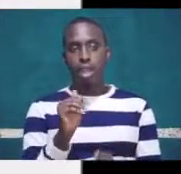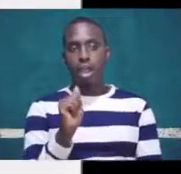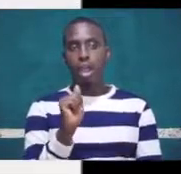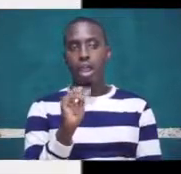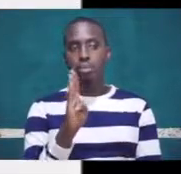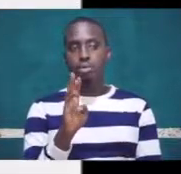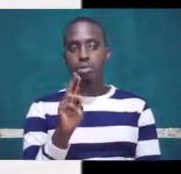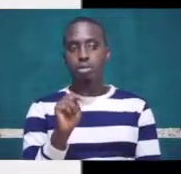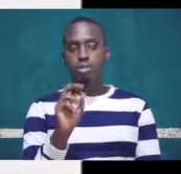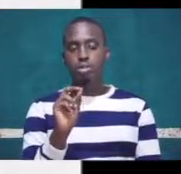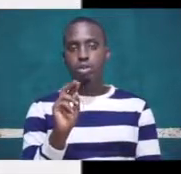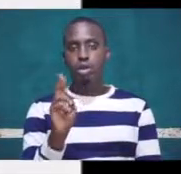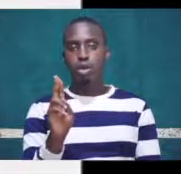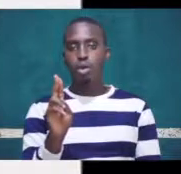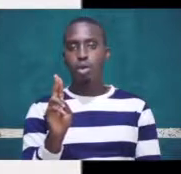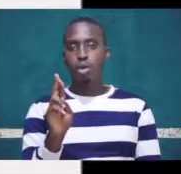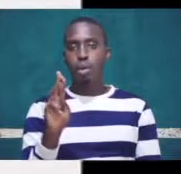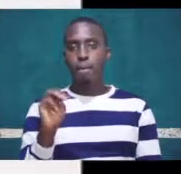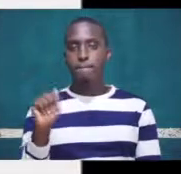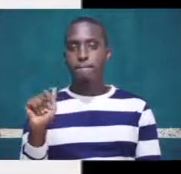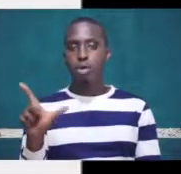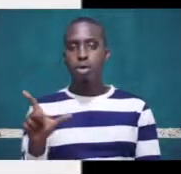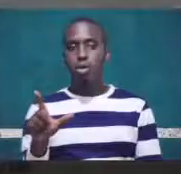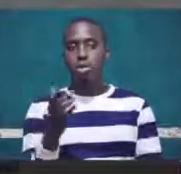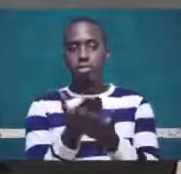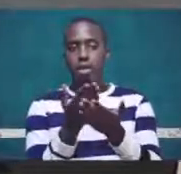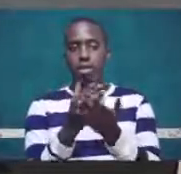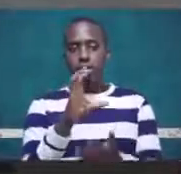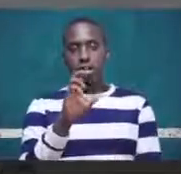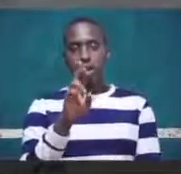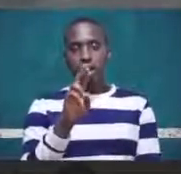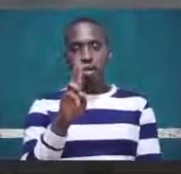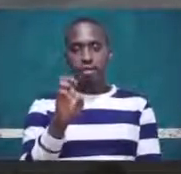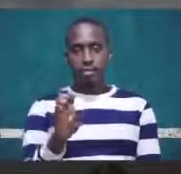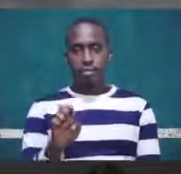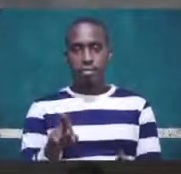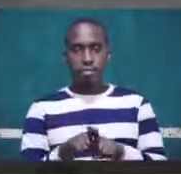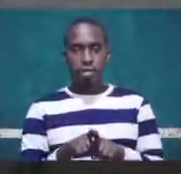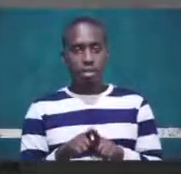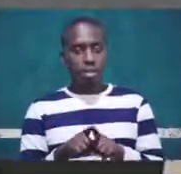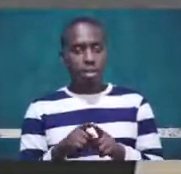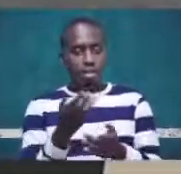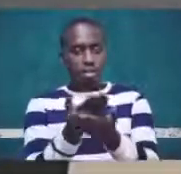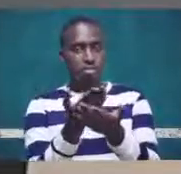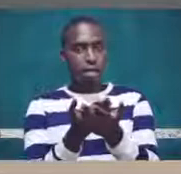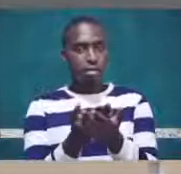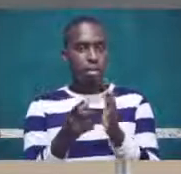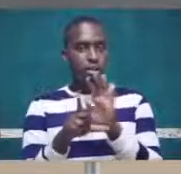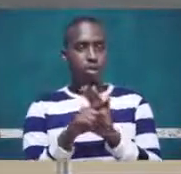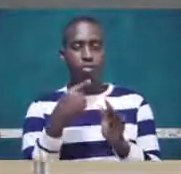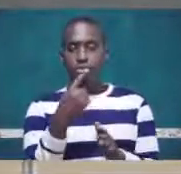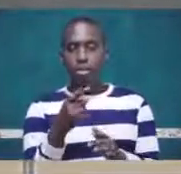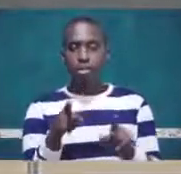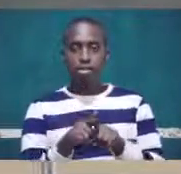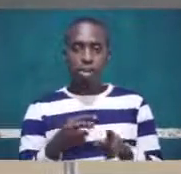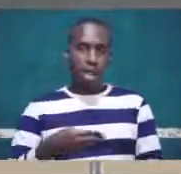know how to state the law of demand. You know how the law of demand states. The law of demand states that the higher the